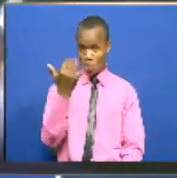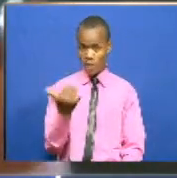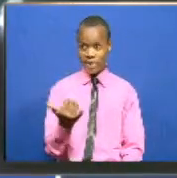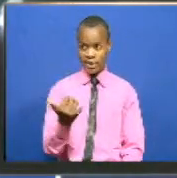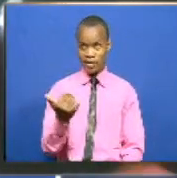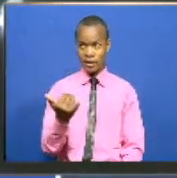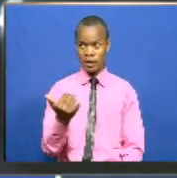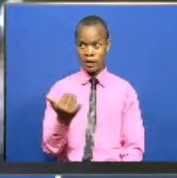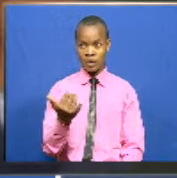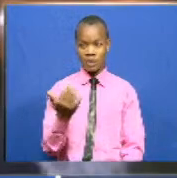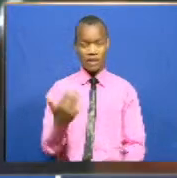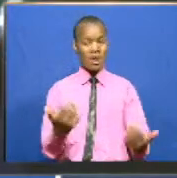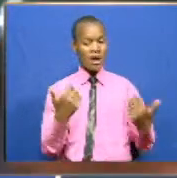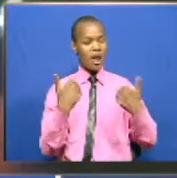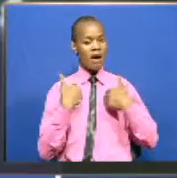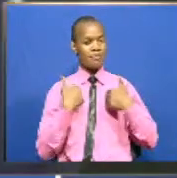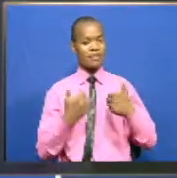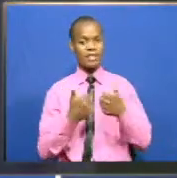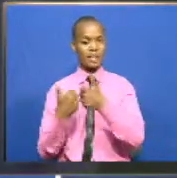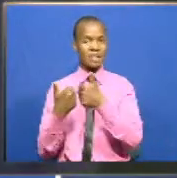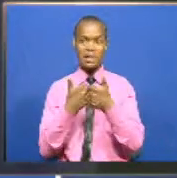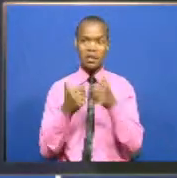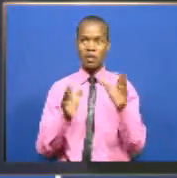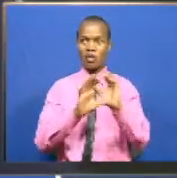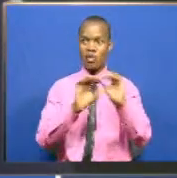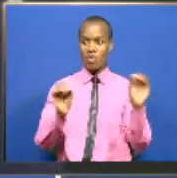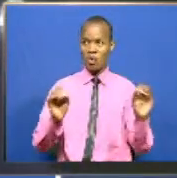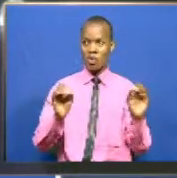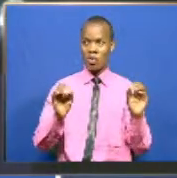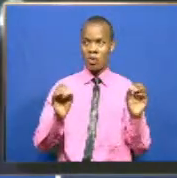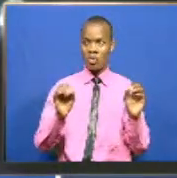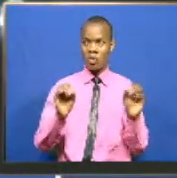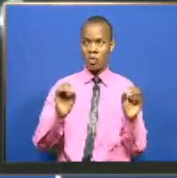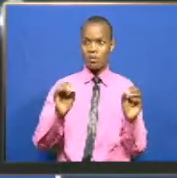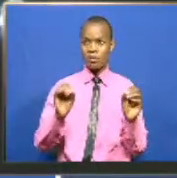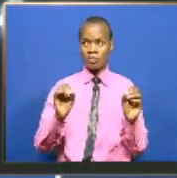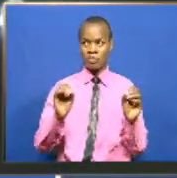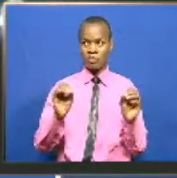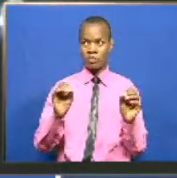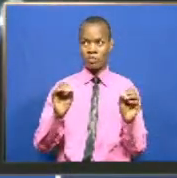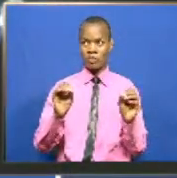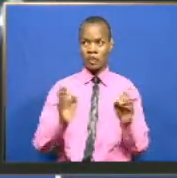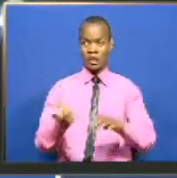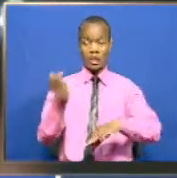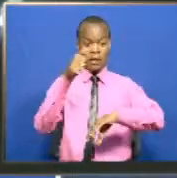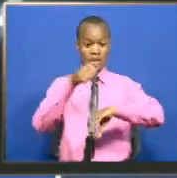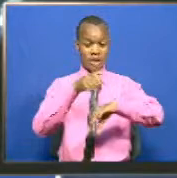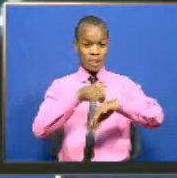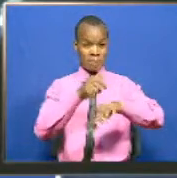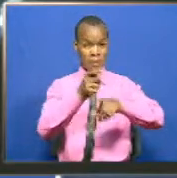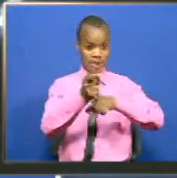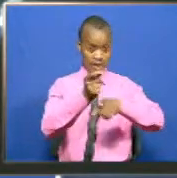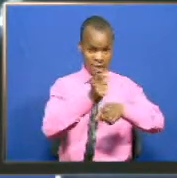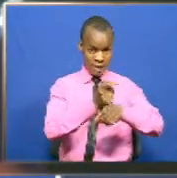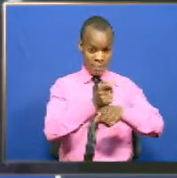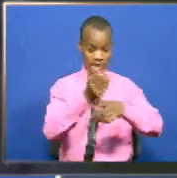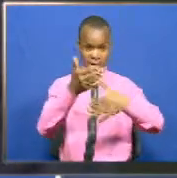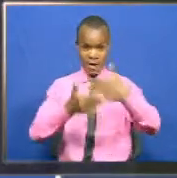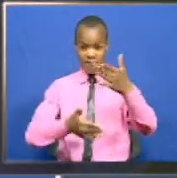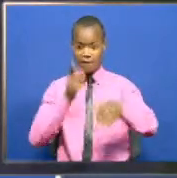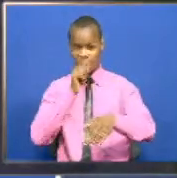also strain, because at the moment you are contributing, when you end your term you are paid as a